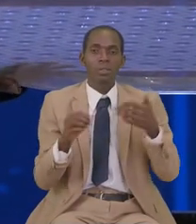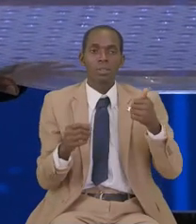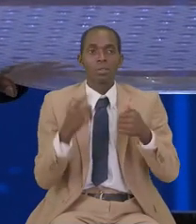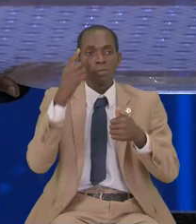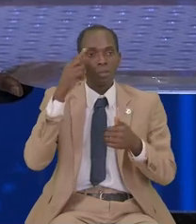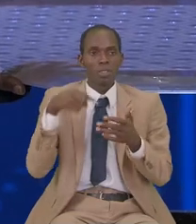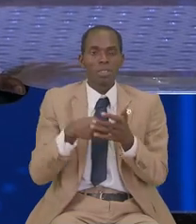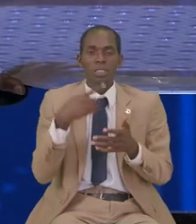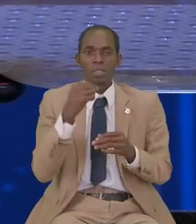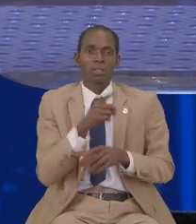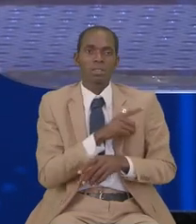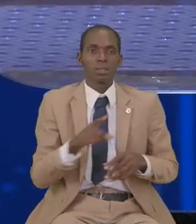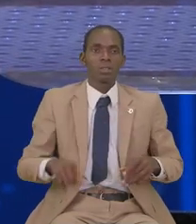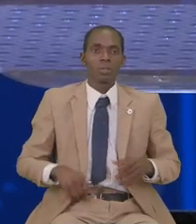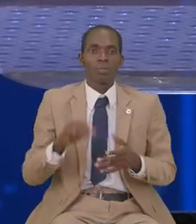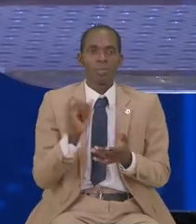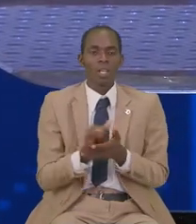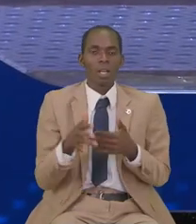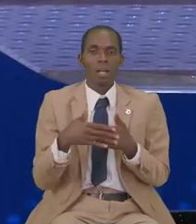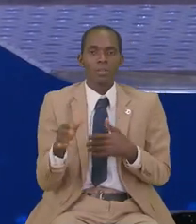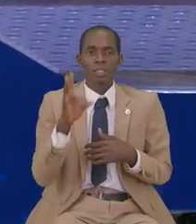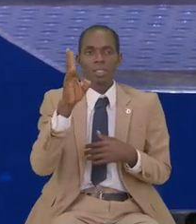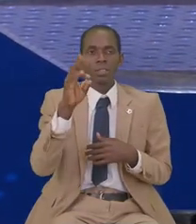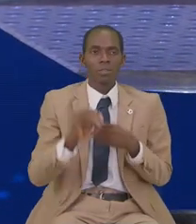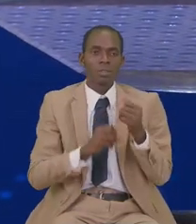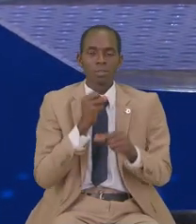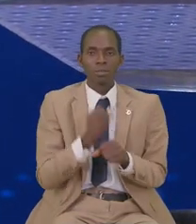thus says the Lord, that after 70